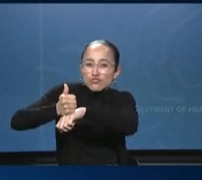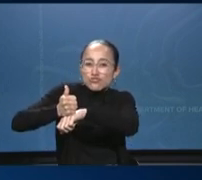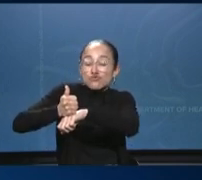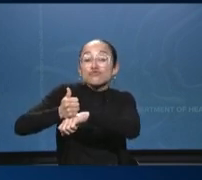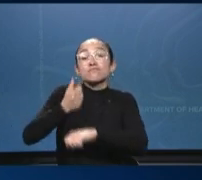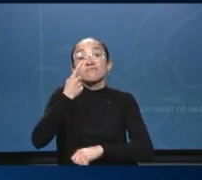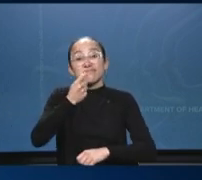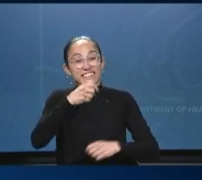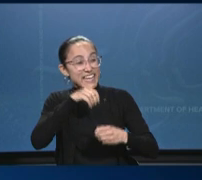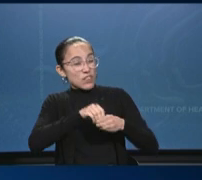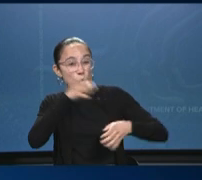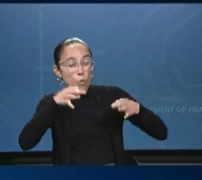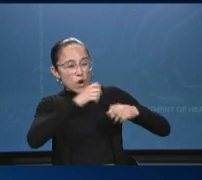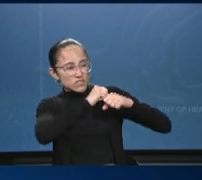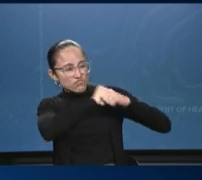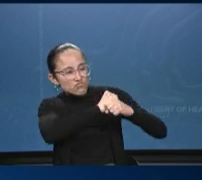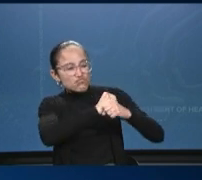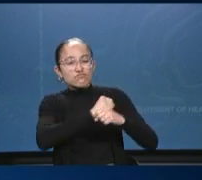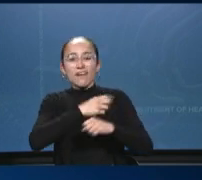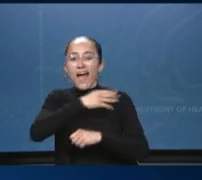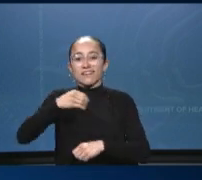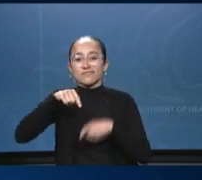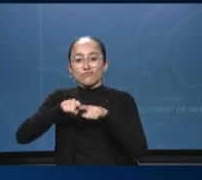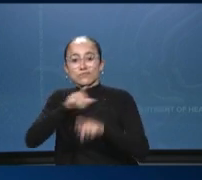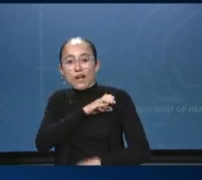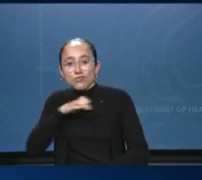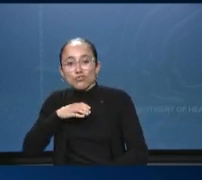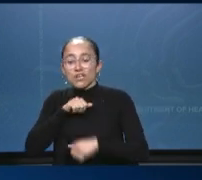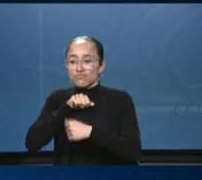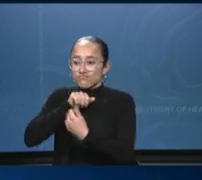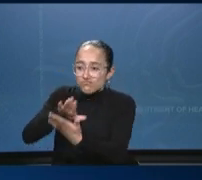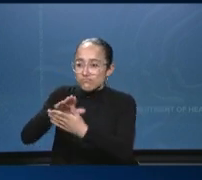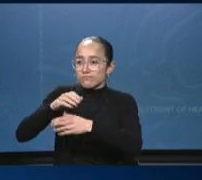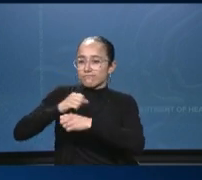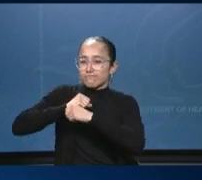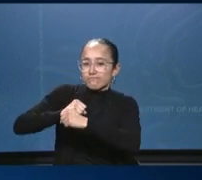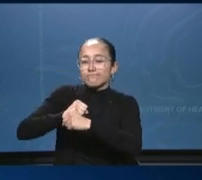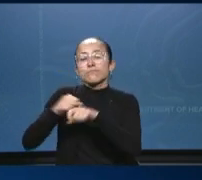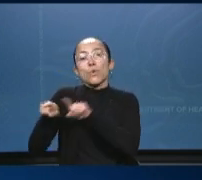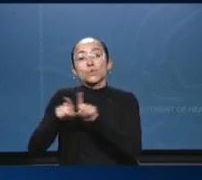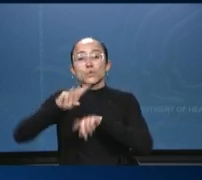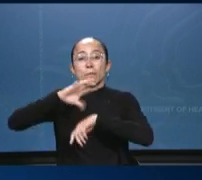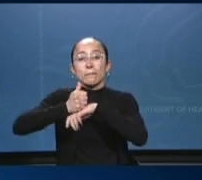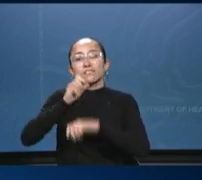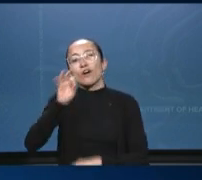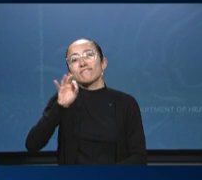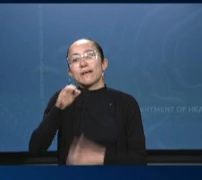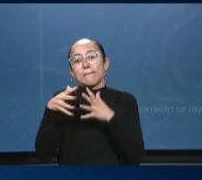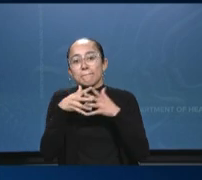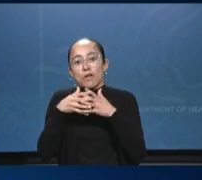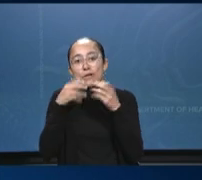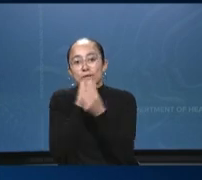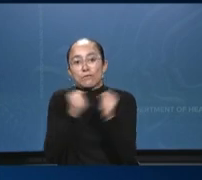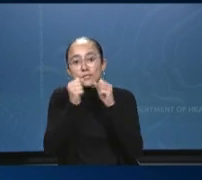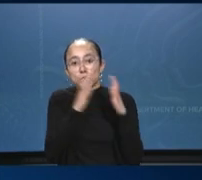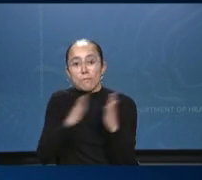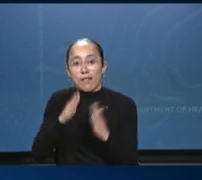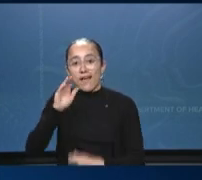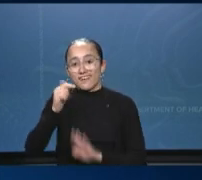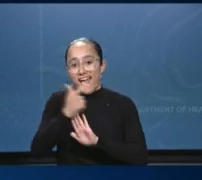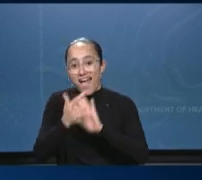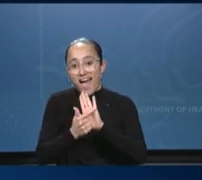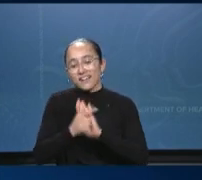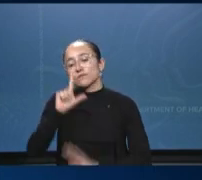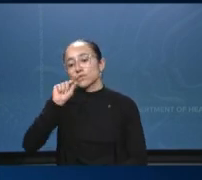in the courts and in Congress, and implementation of the American Rescue Plan Act of 2021. As